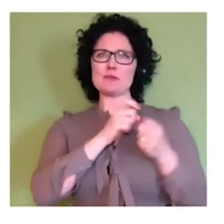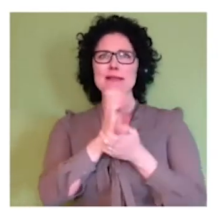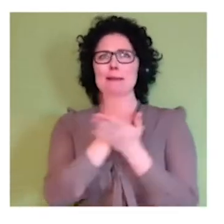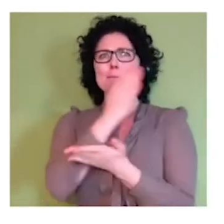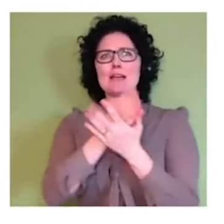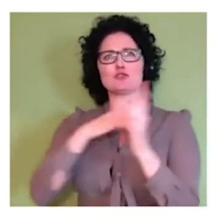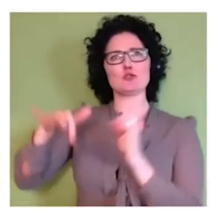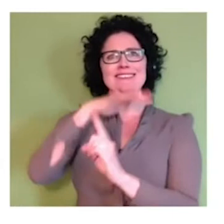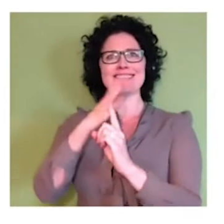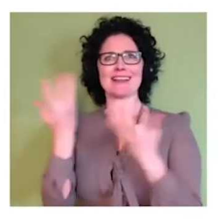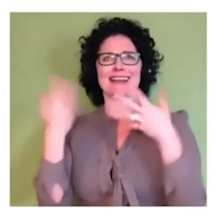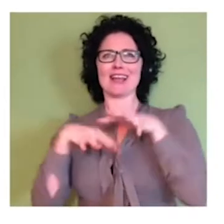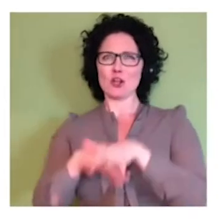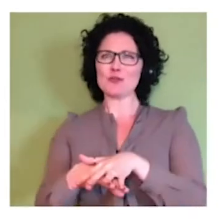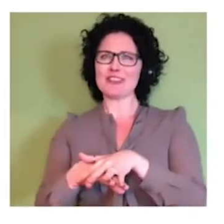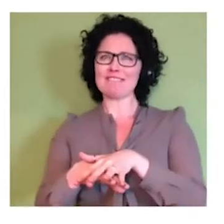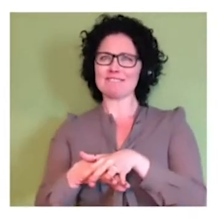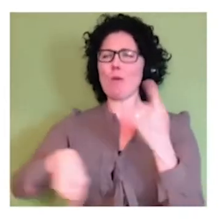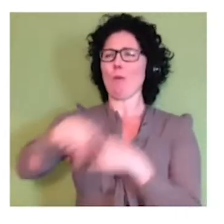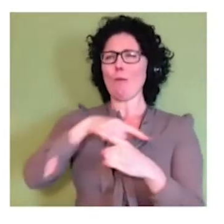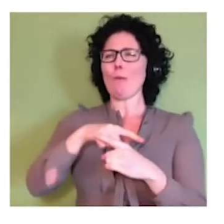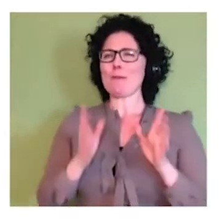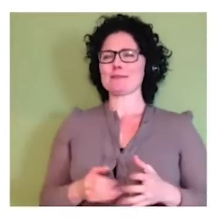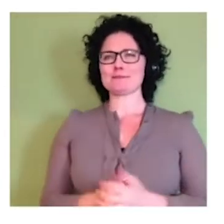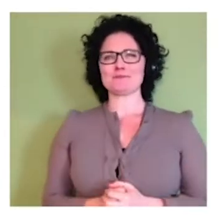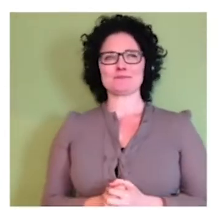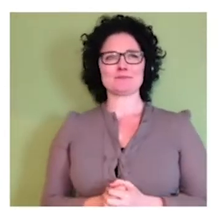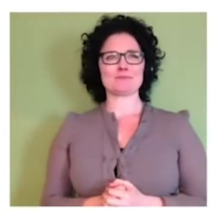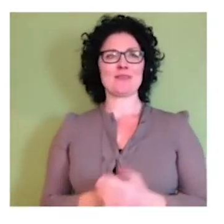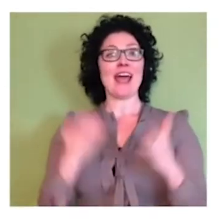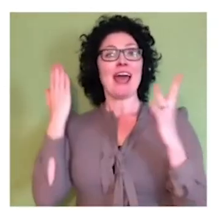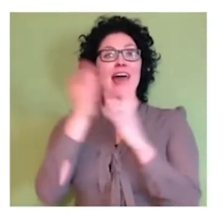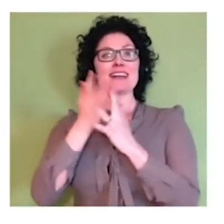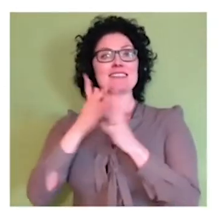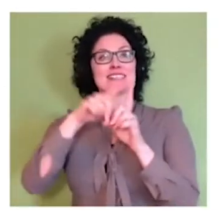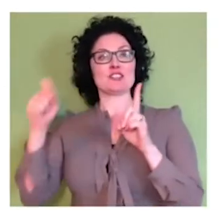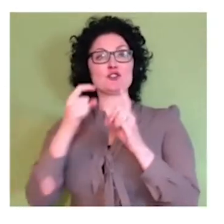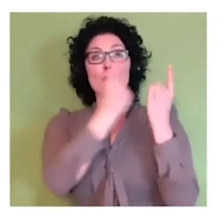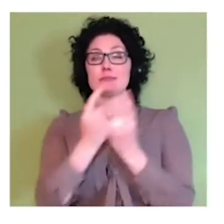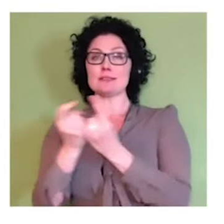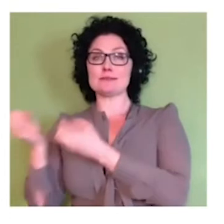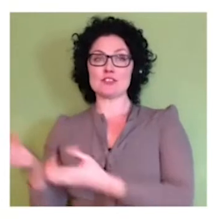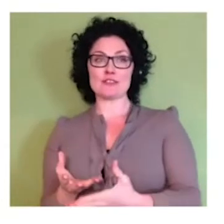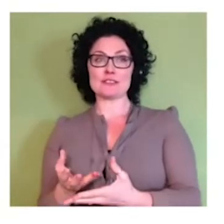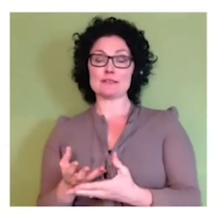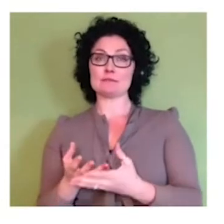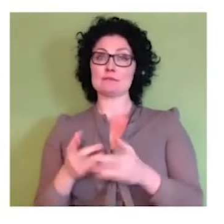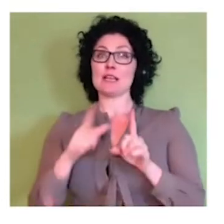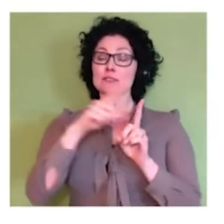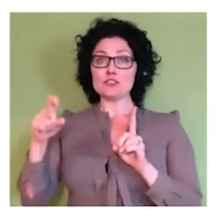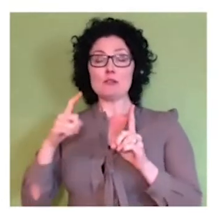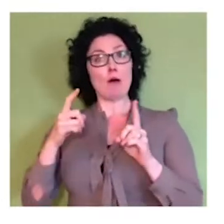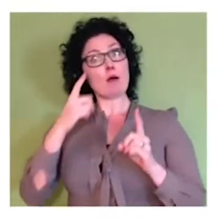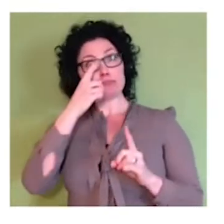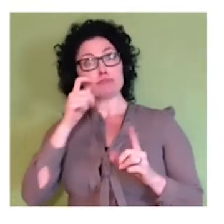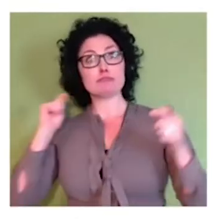So let's look at access to digital products and services. Digital has, in many cases, transformed the lives of disabled people.